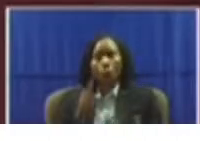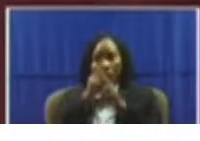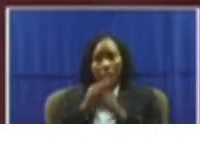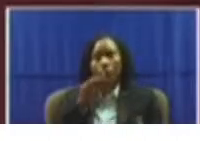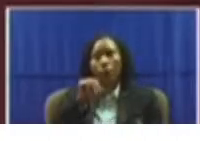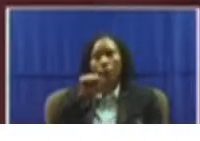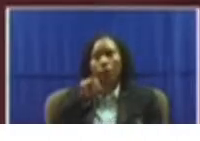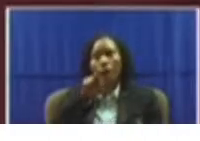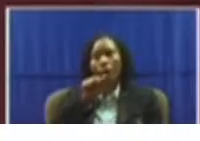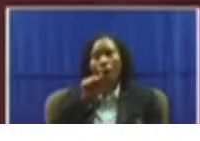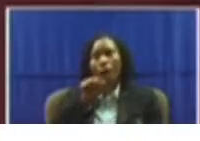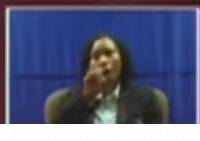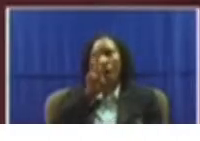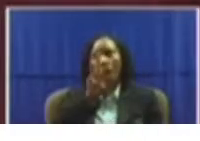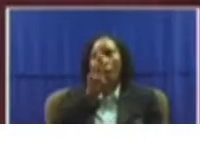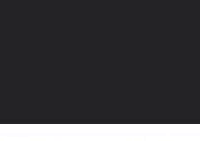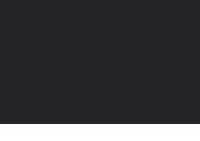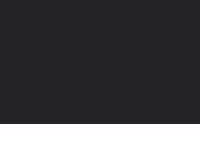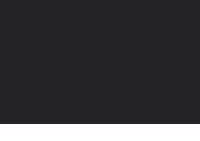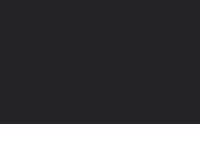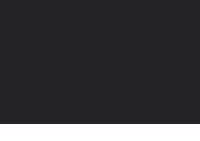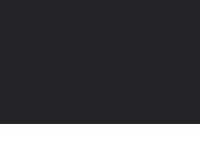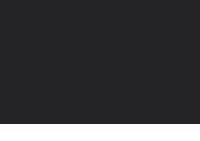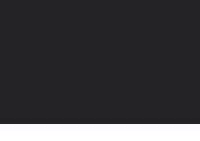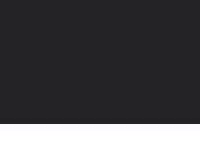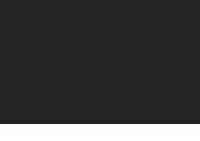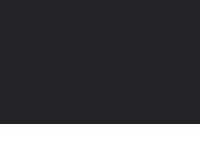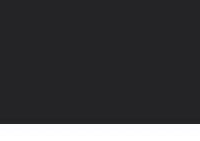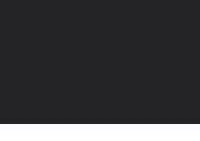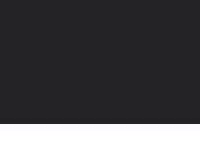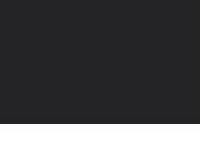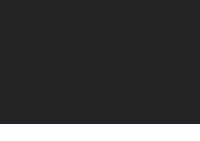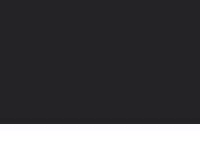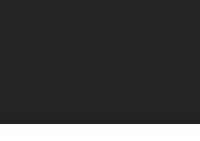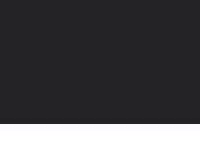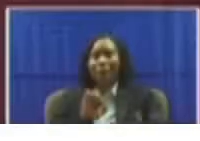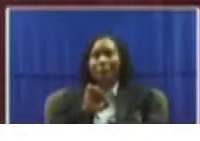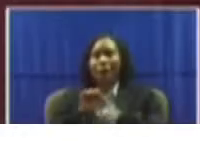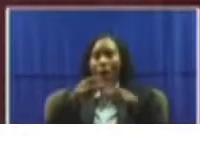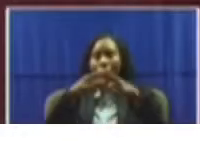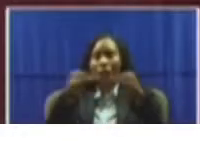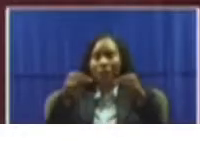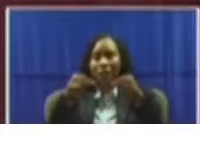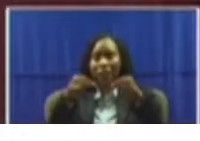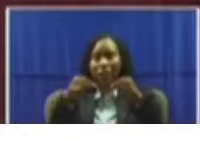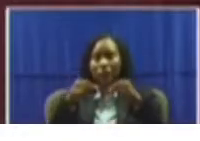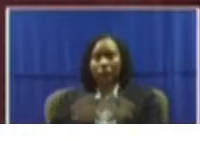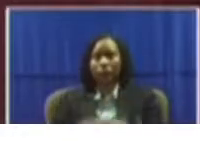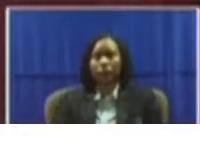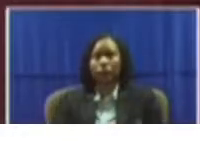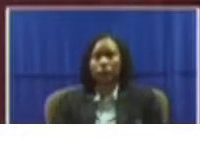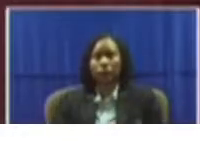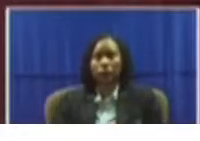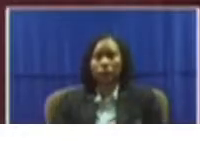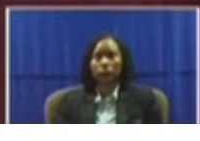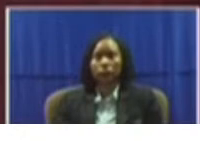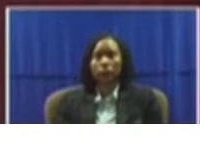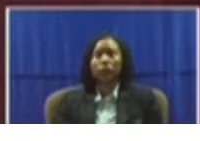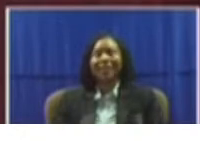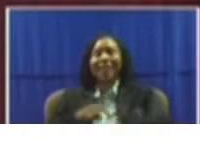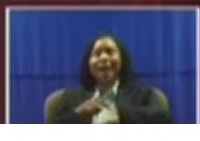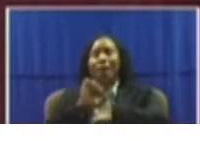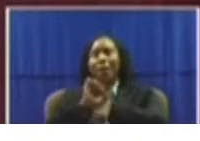economy. Honorable We are saying in any event, time has expired. they are trusting the entire cabinet. Your must fail. time